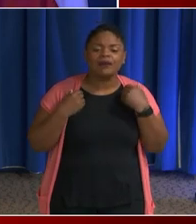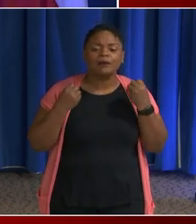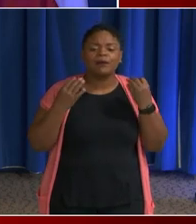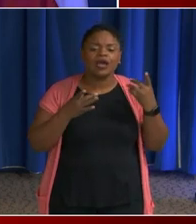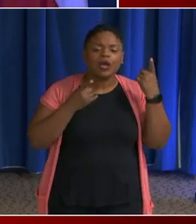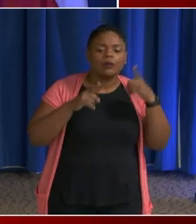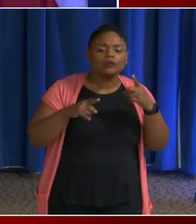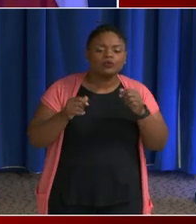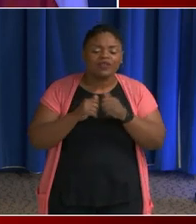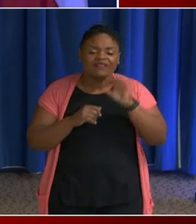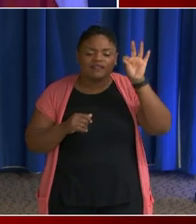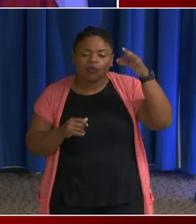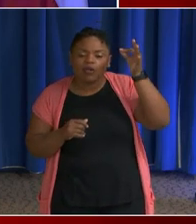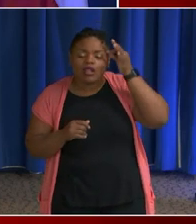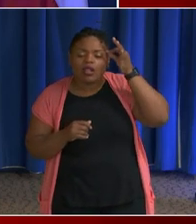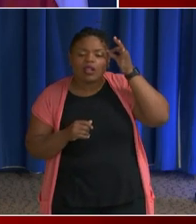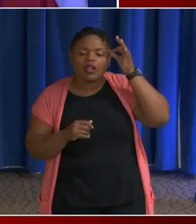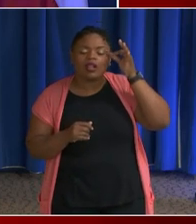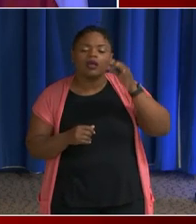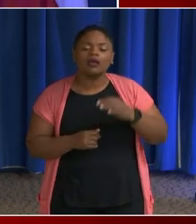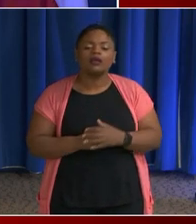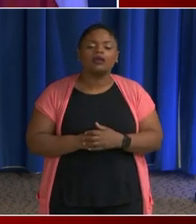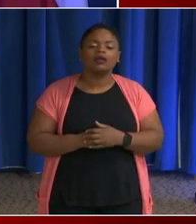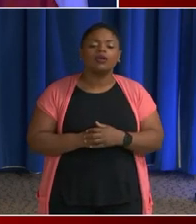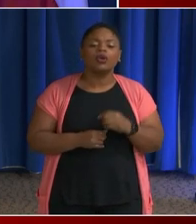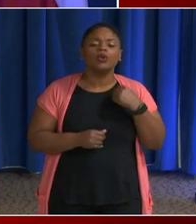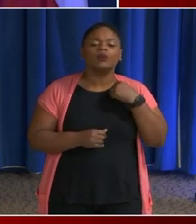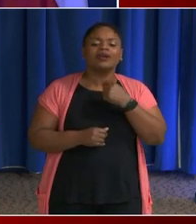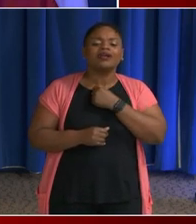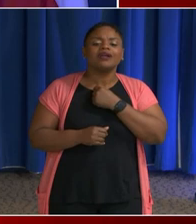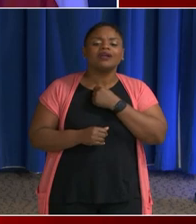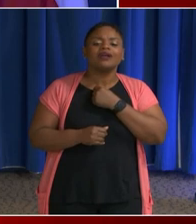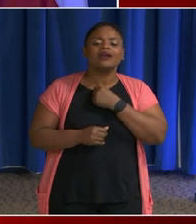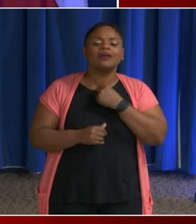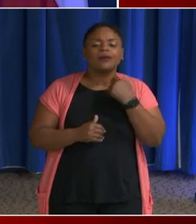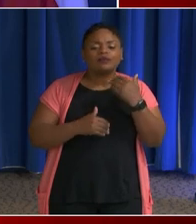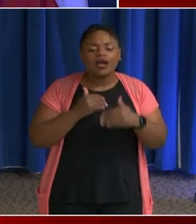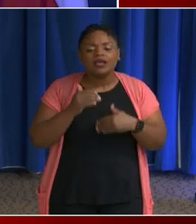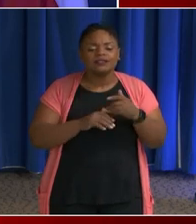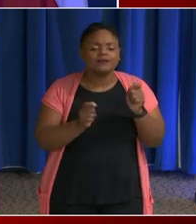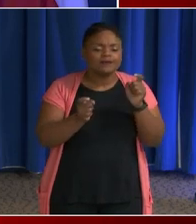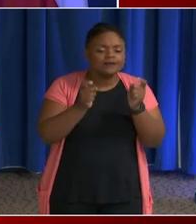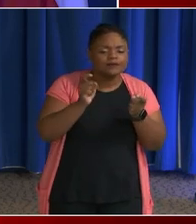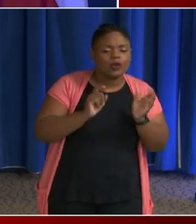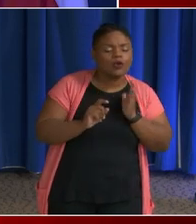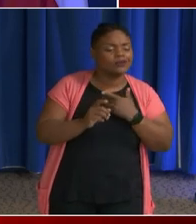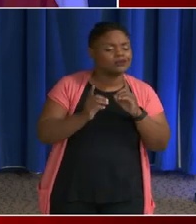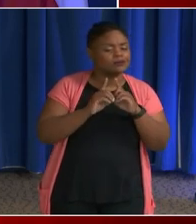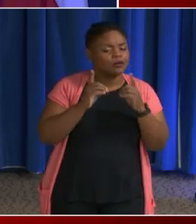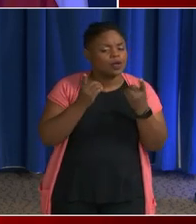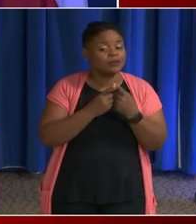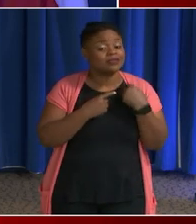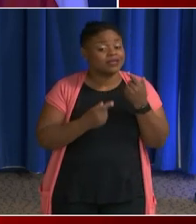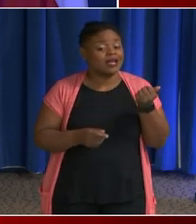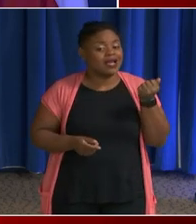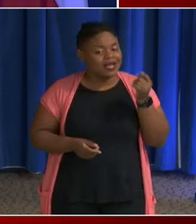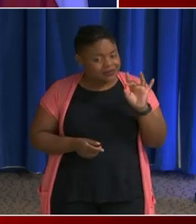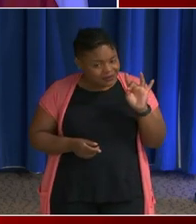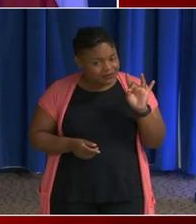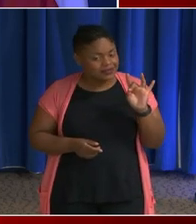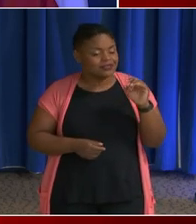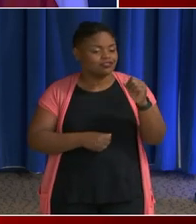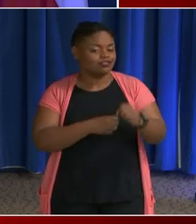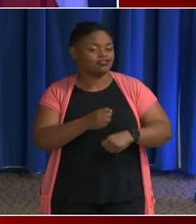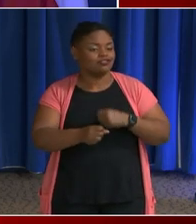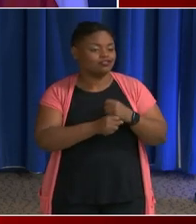federal government. And we've been on the pace of reforming our department for the last 18 years.